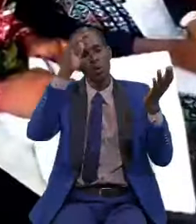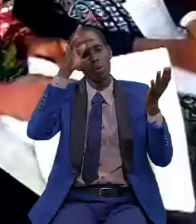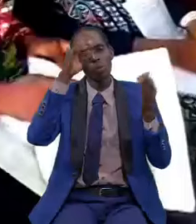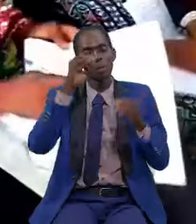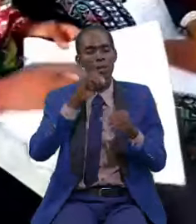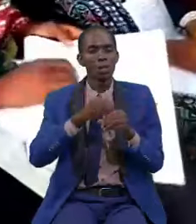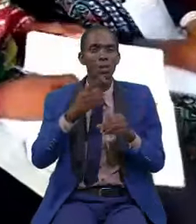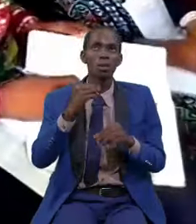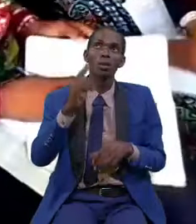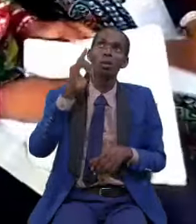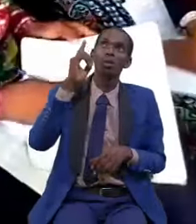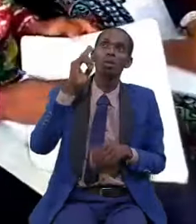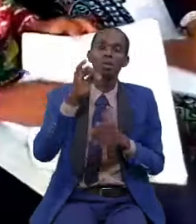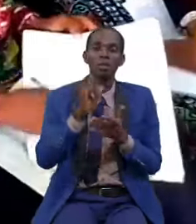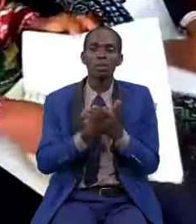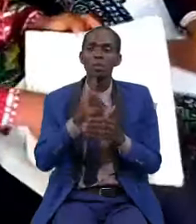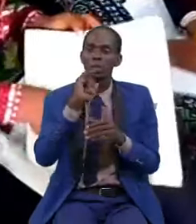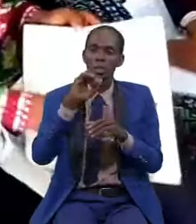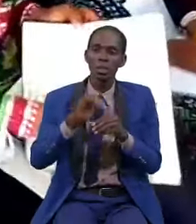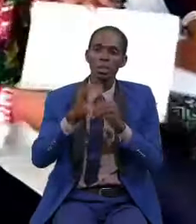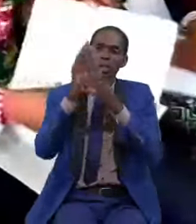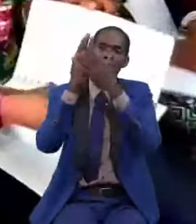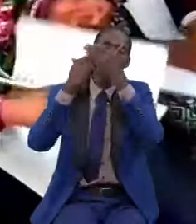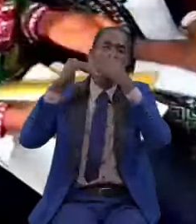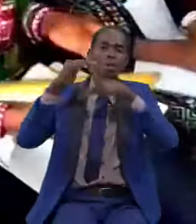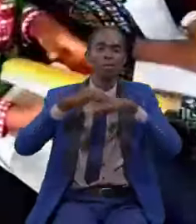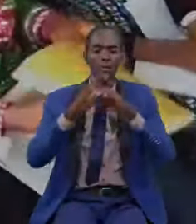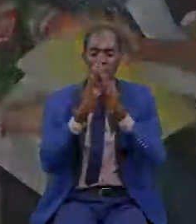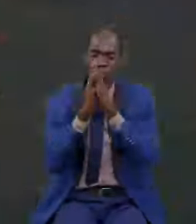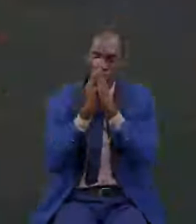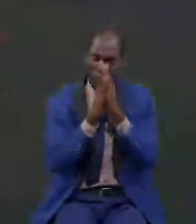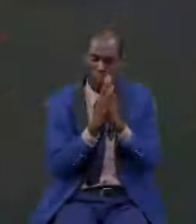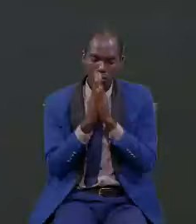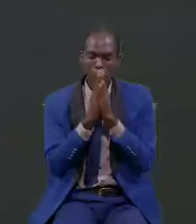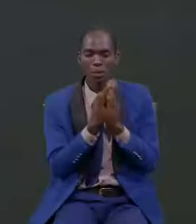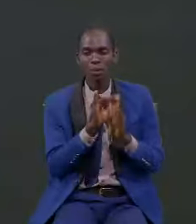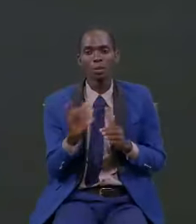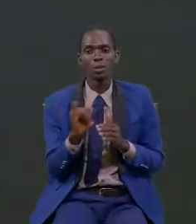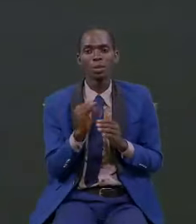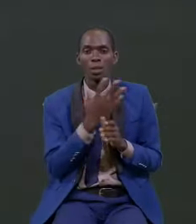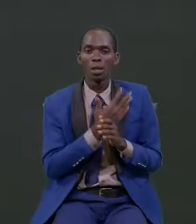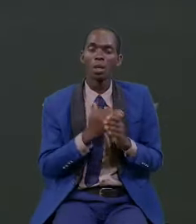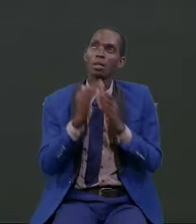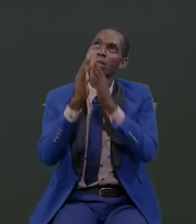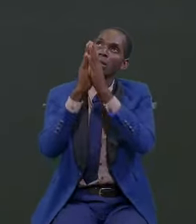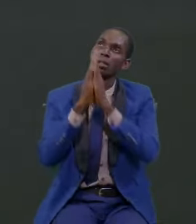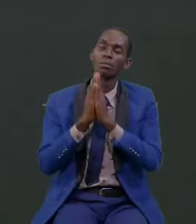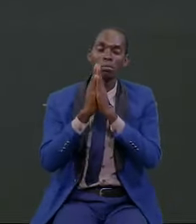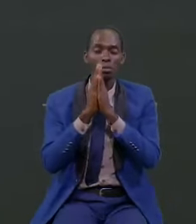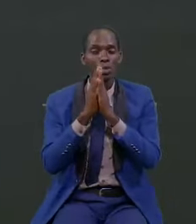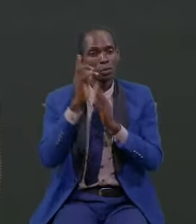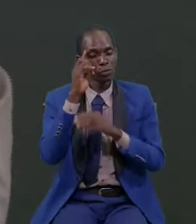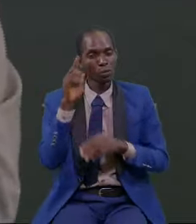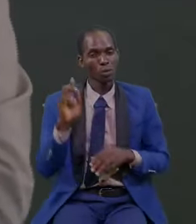is in heaven, praying, supplicating, interceding for us. Christ in